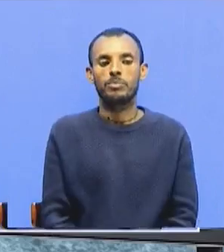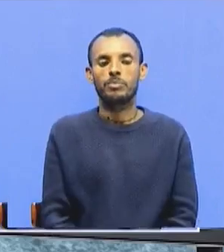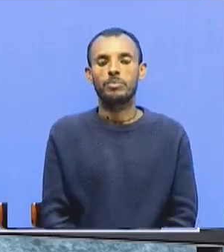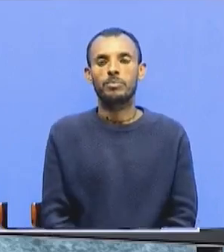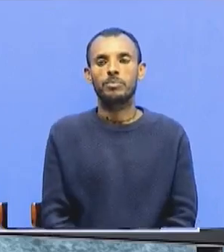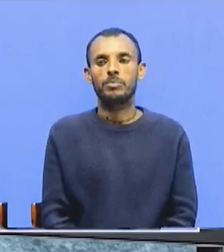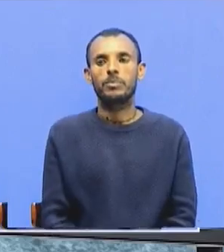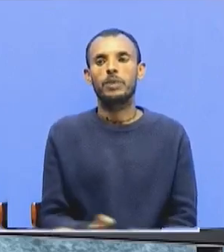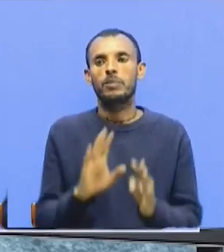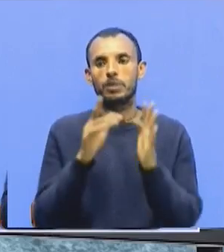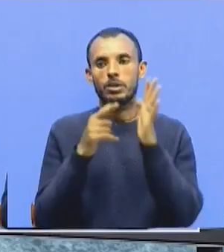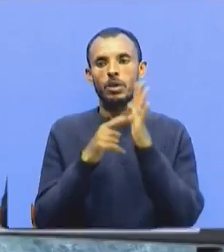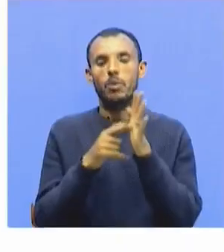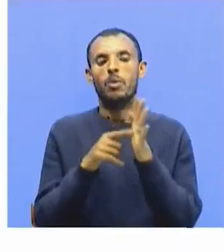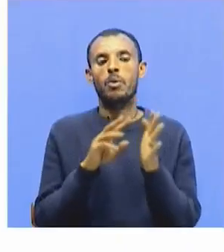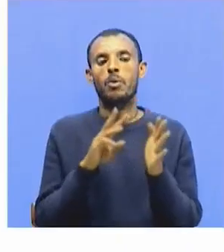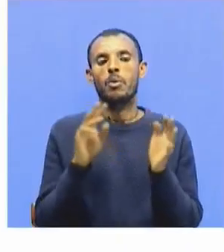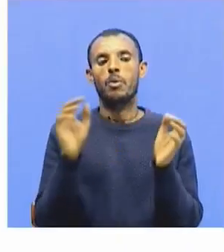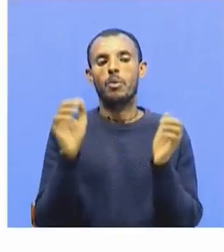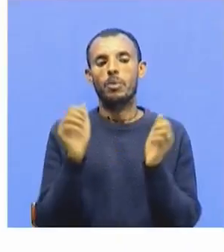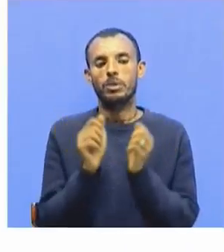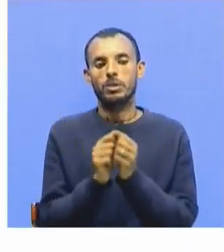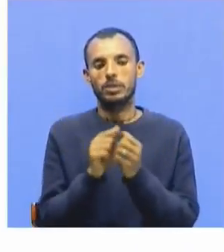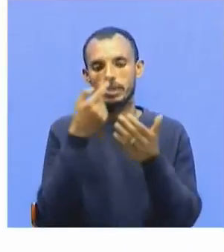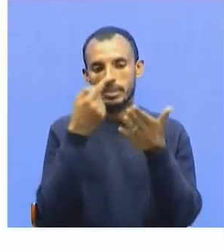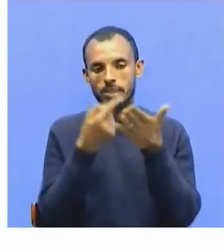or let me show you with this. For example,